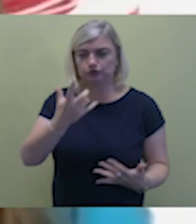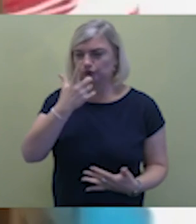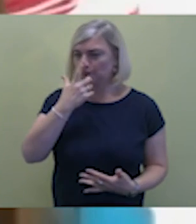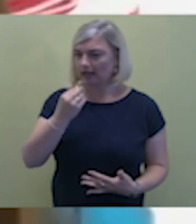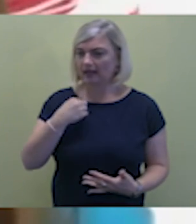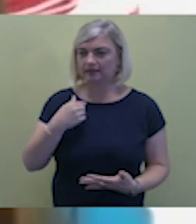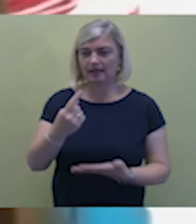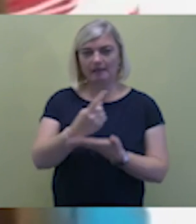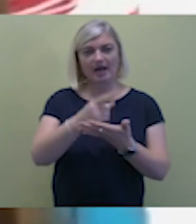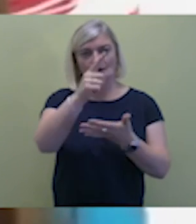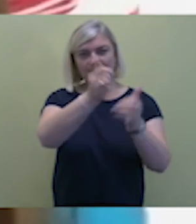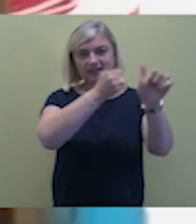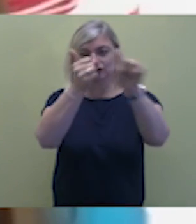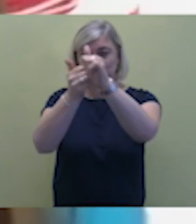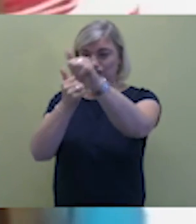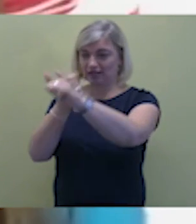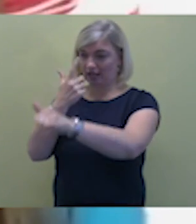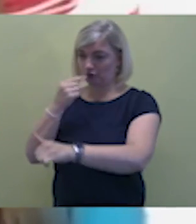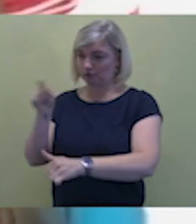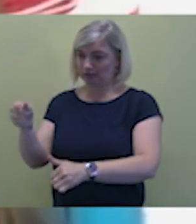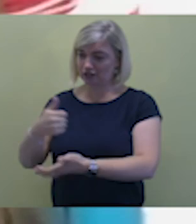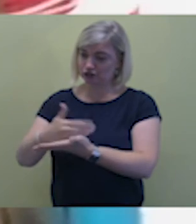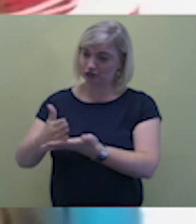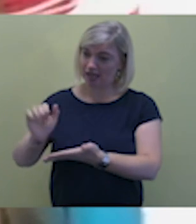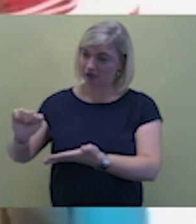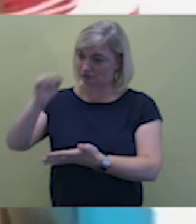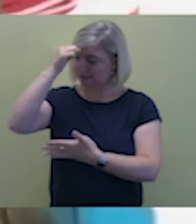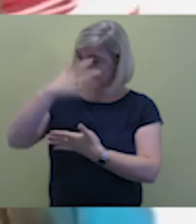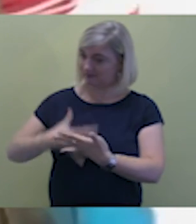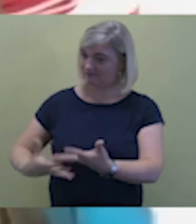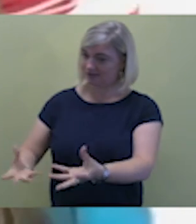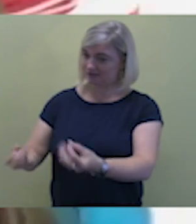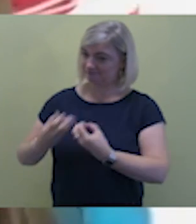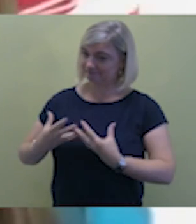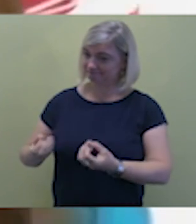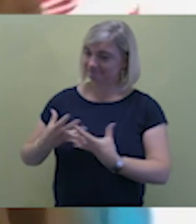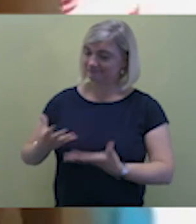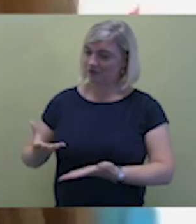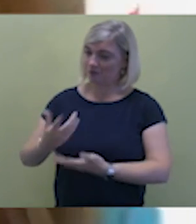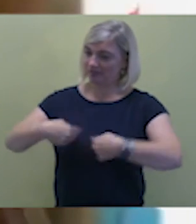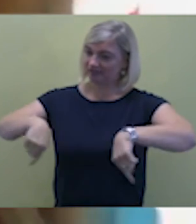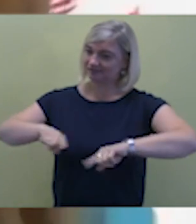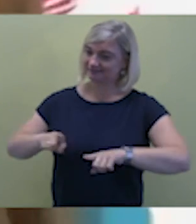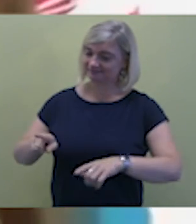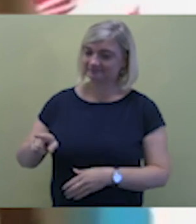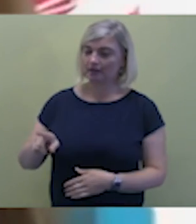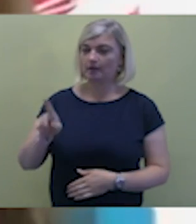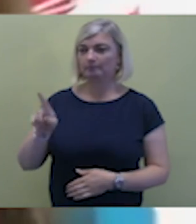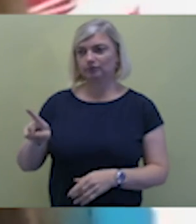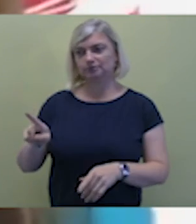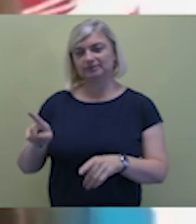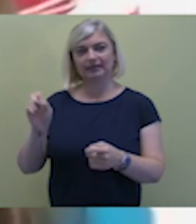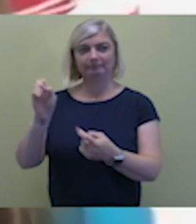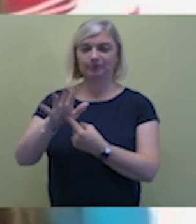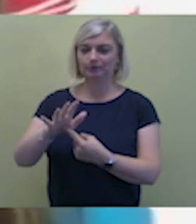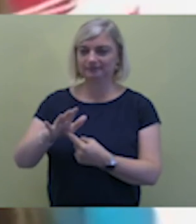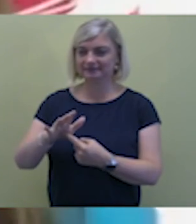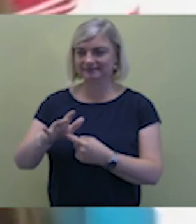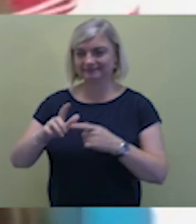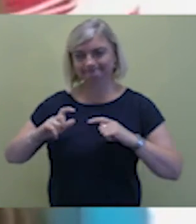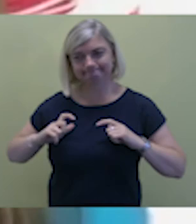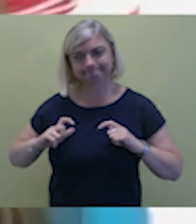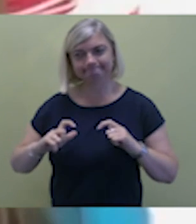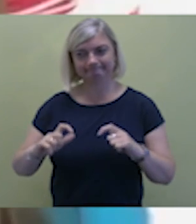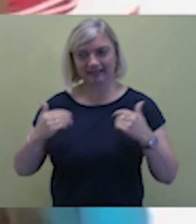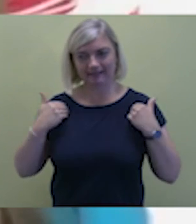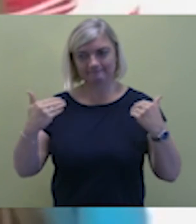they can share back your experiences with us when we come back. And of course, the other last most important thing to do is keep fit. I